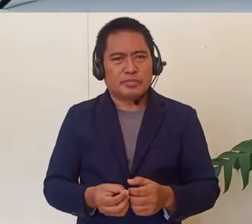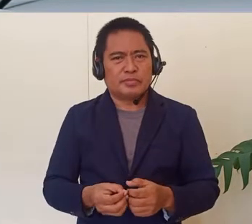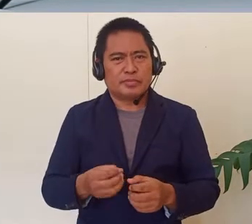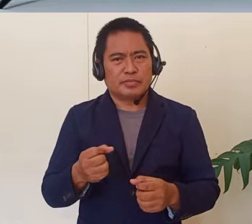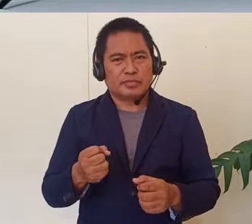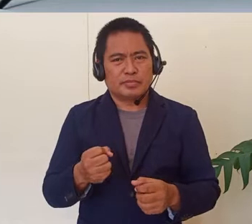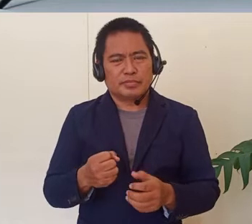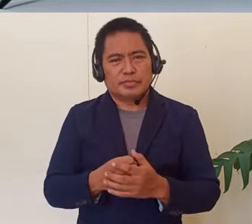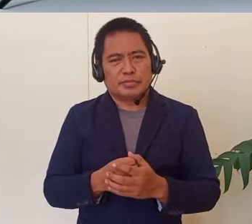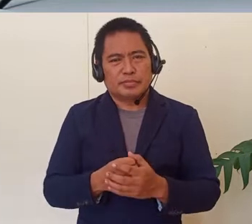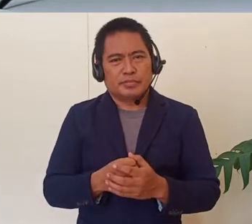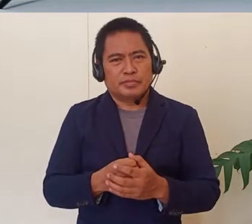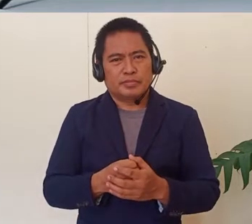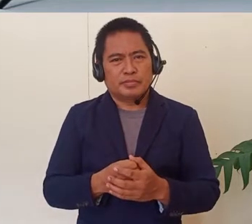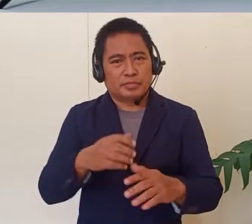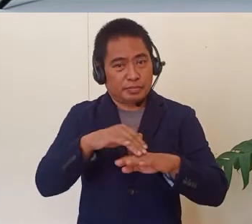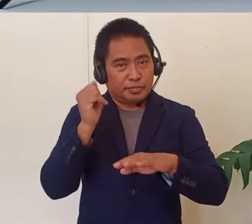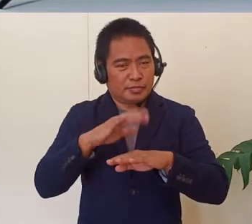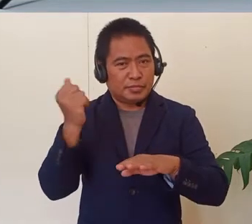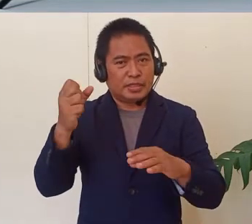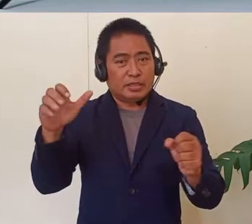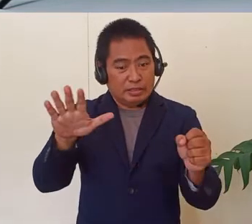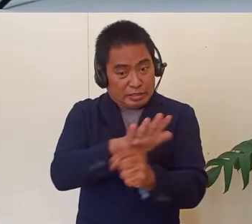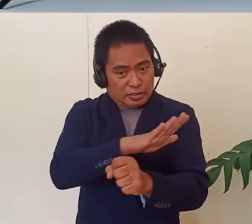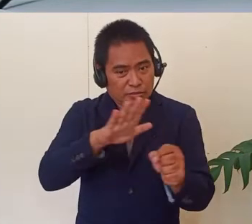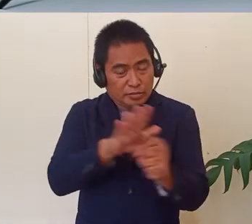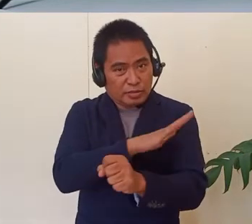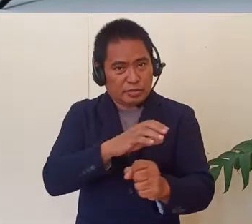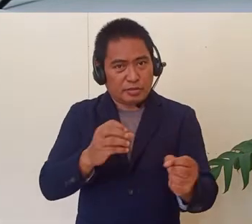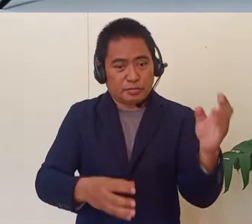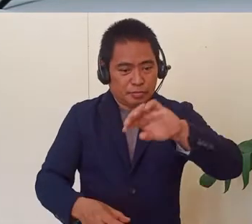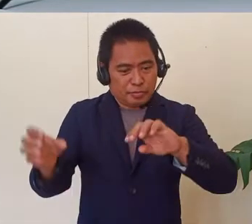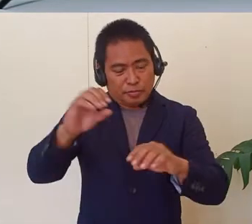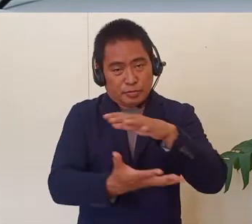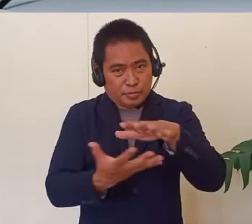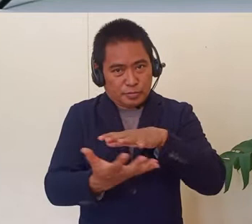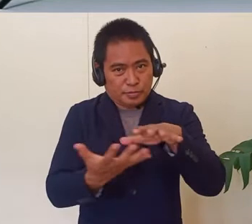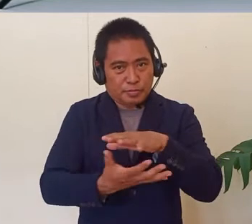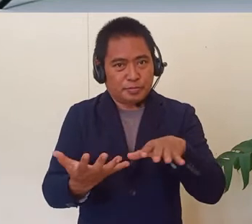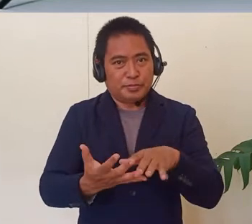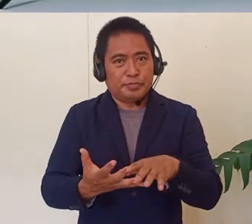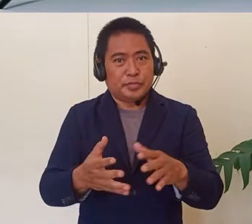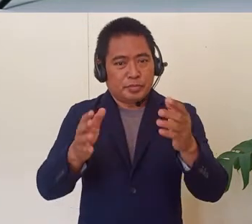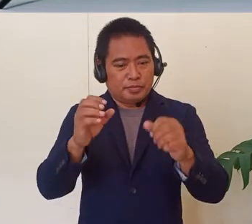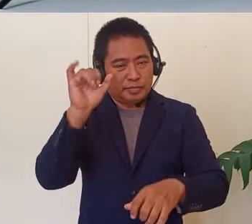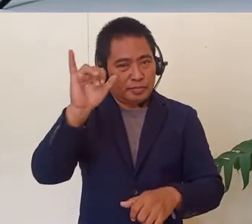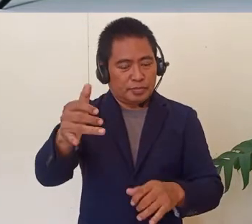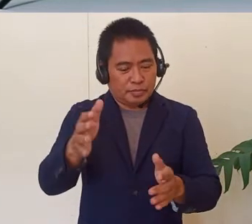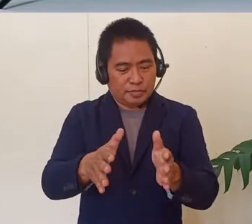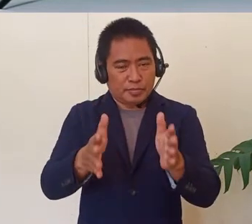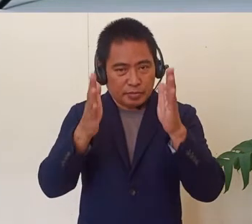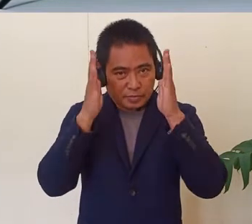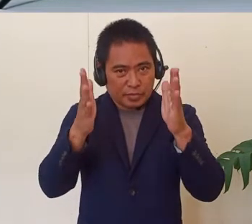solution. The presence of an excess solid which can no longer dissolve